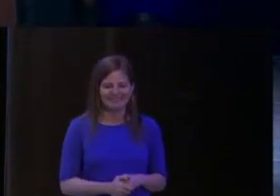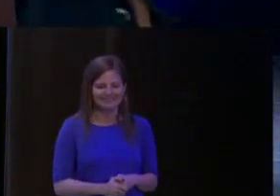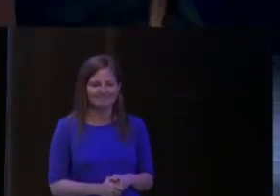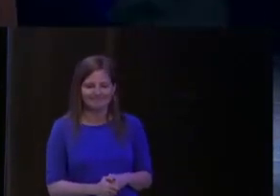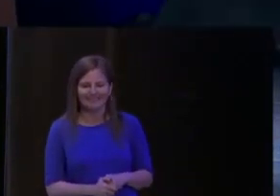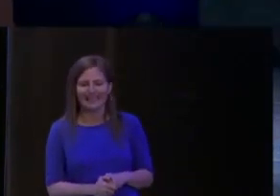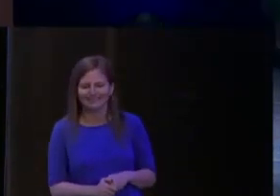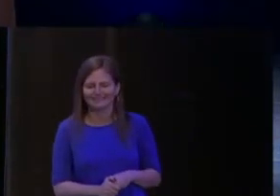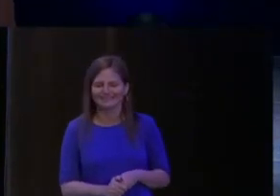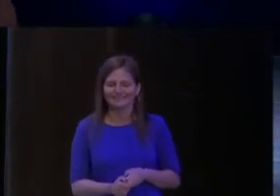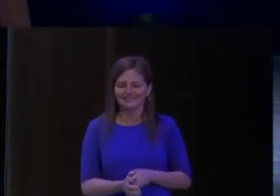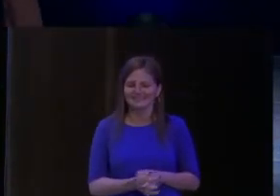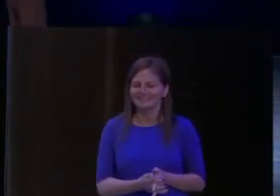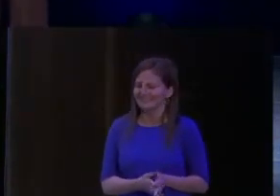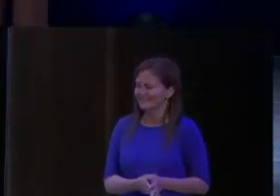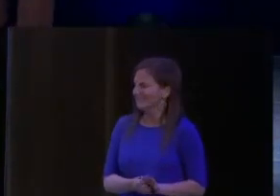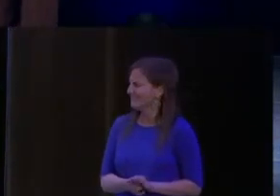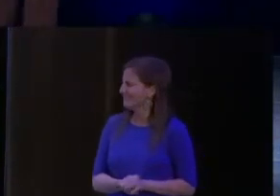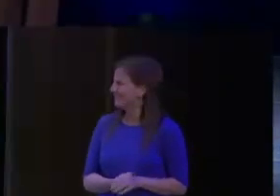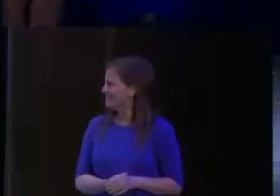It's Curtis.